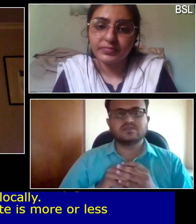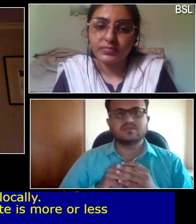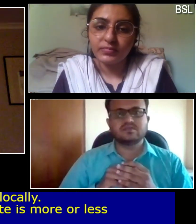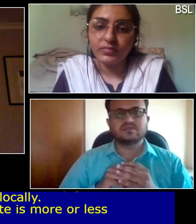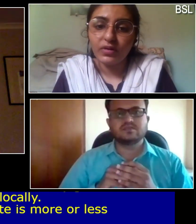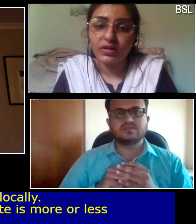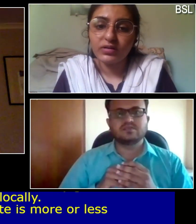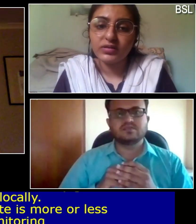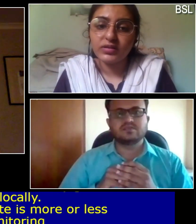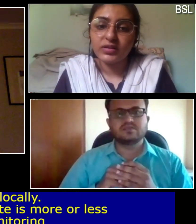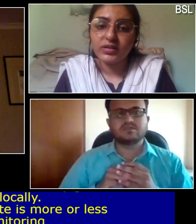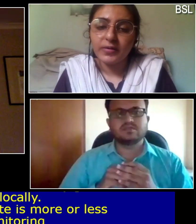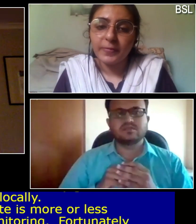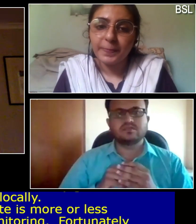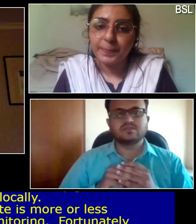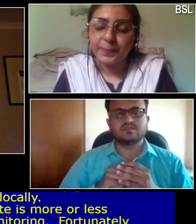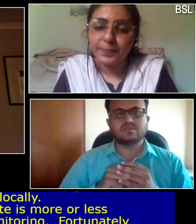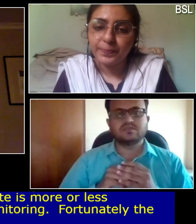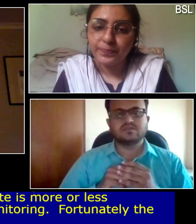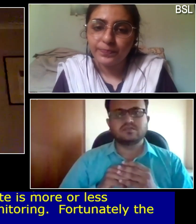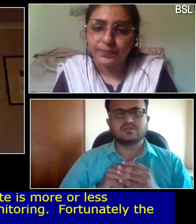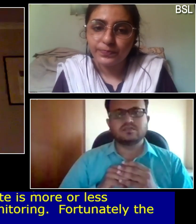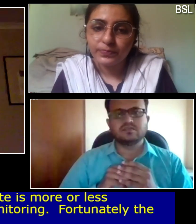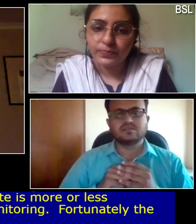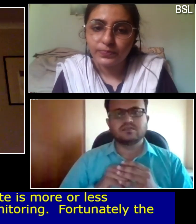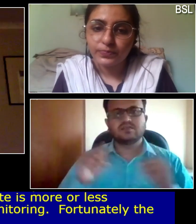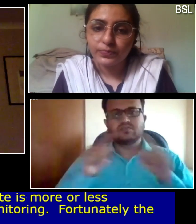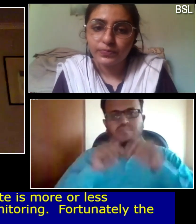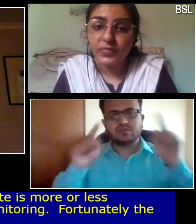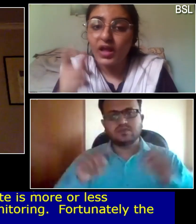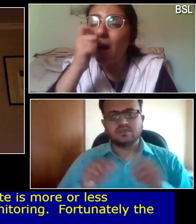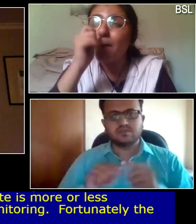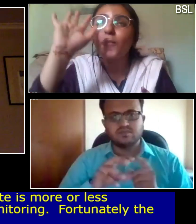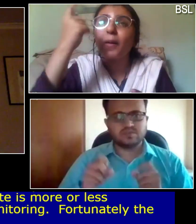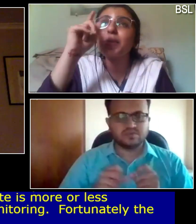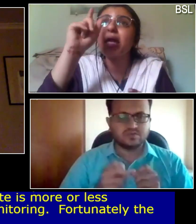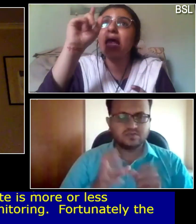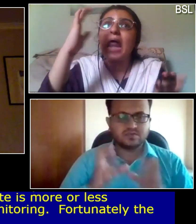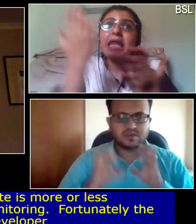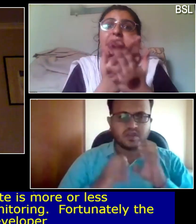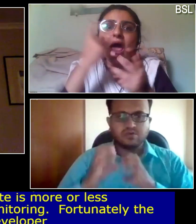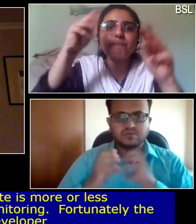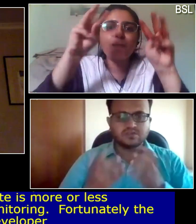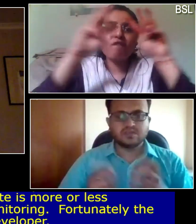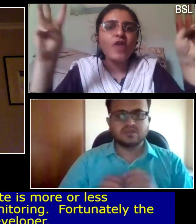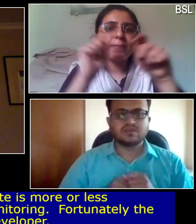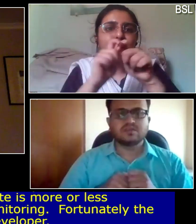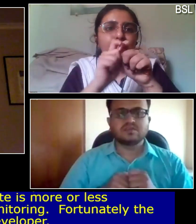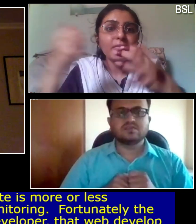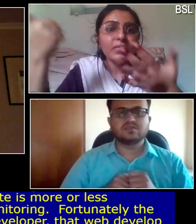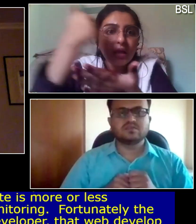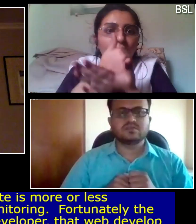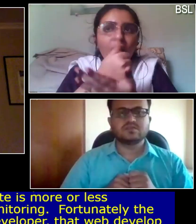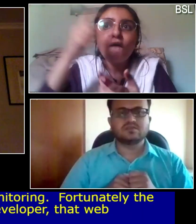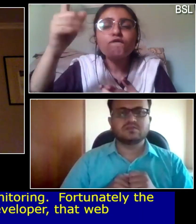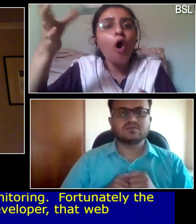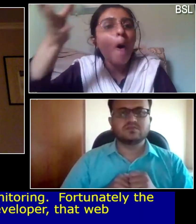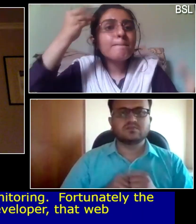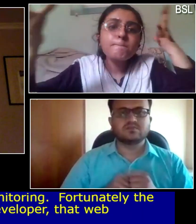Fortunately, the council, when they hire a new web developer, that web developer needs to be familiar